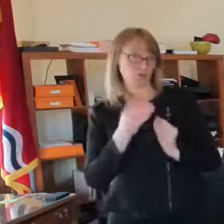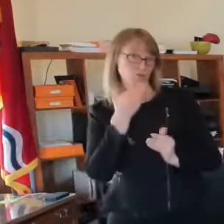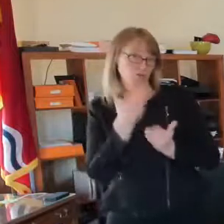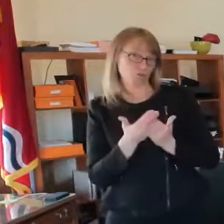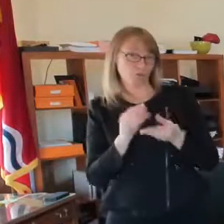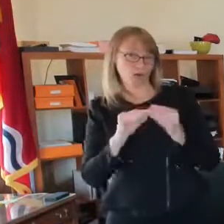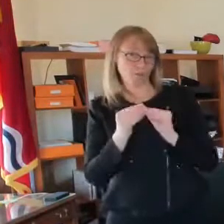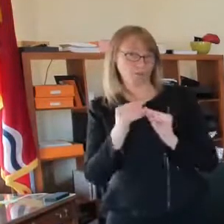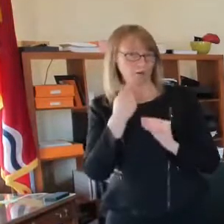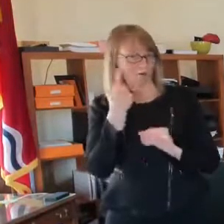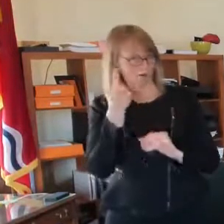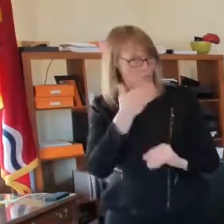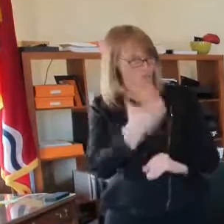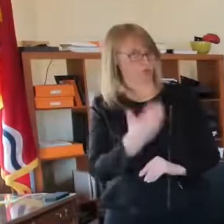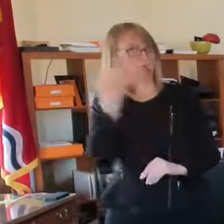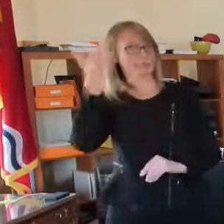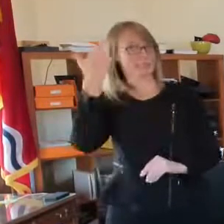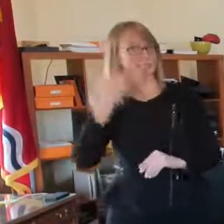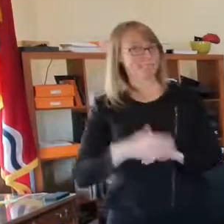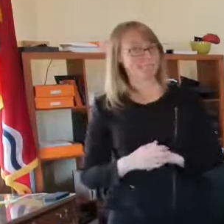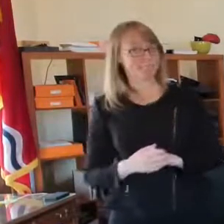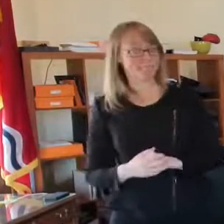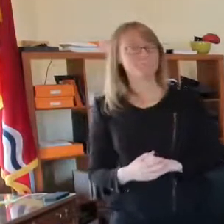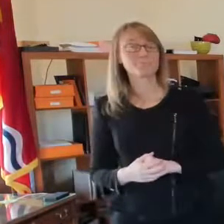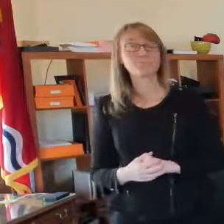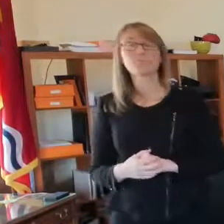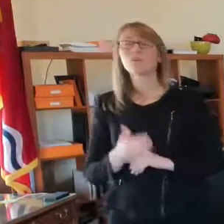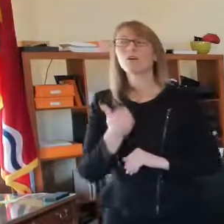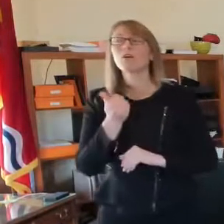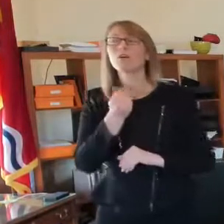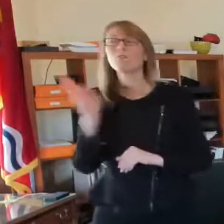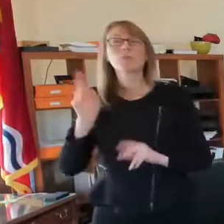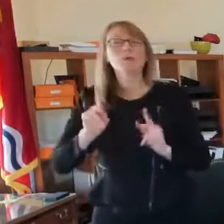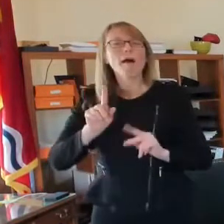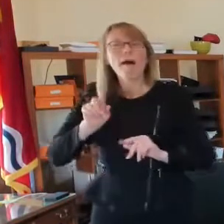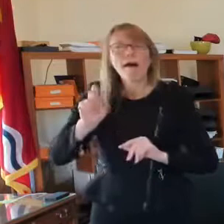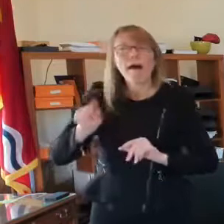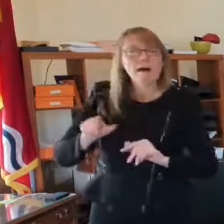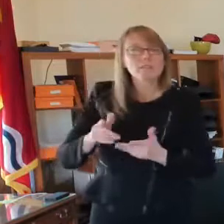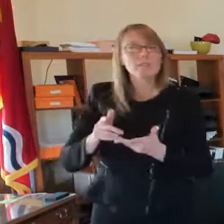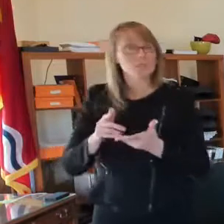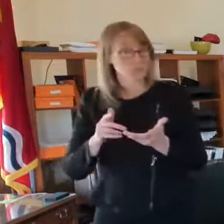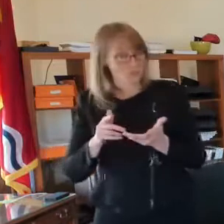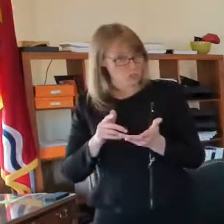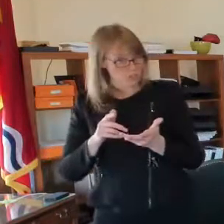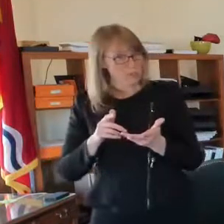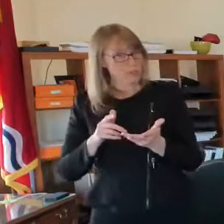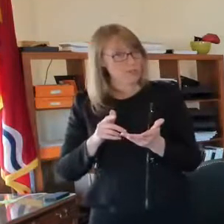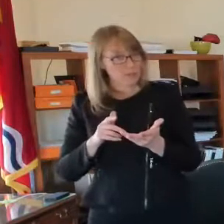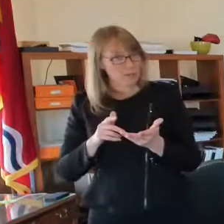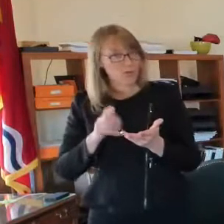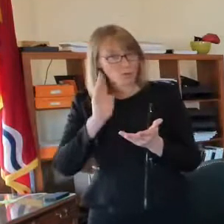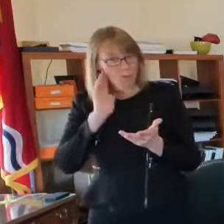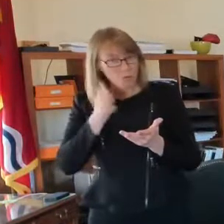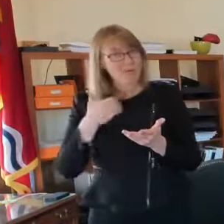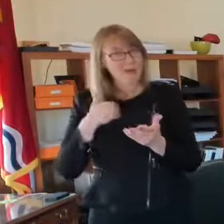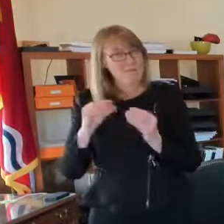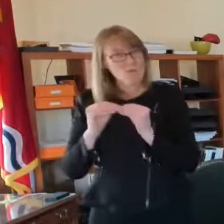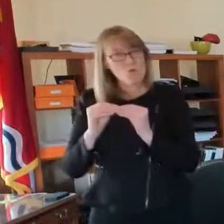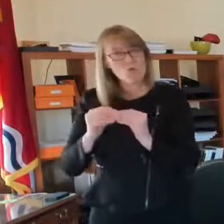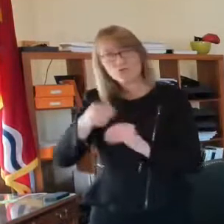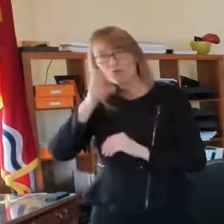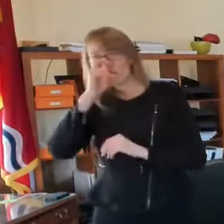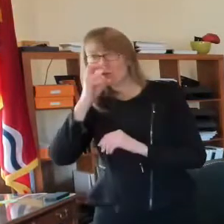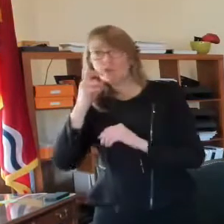So. A couple of folks have asked if we should anticipate any additional capacity restrictions